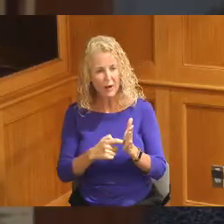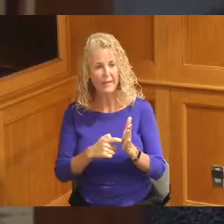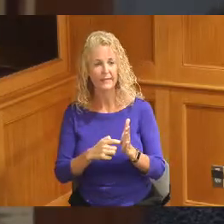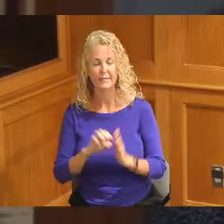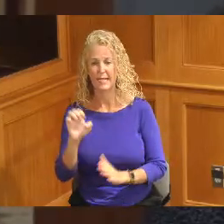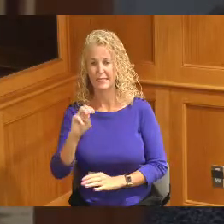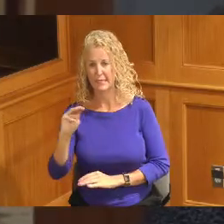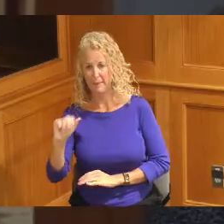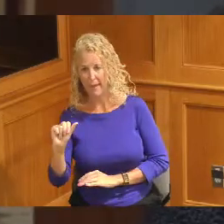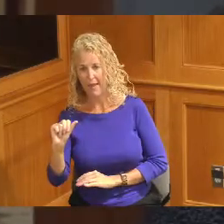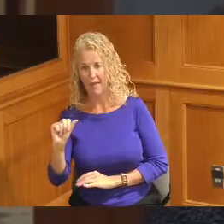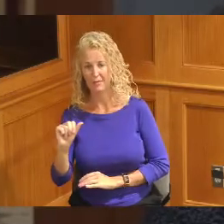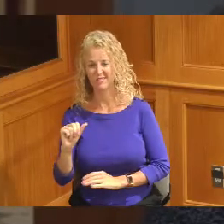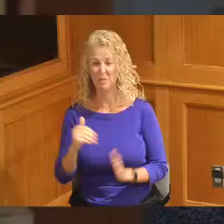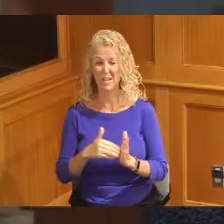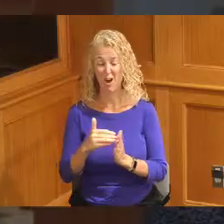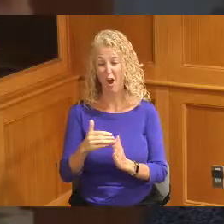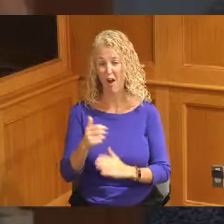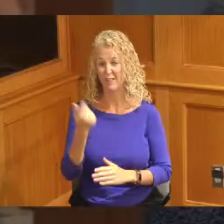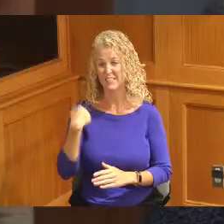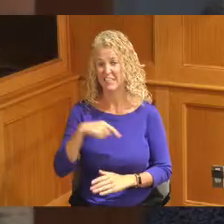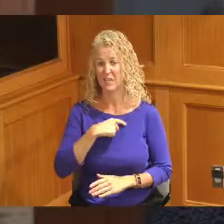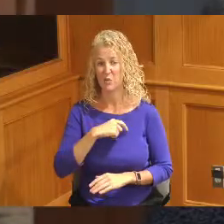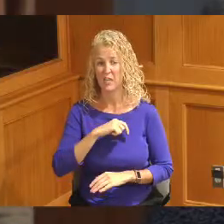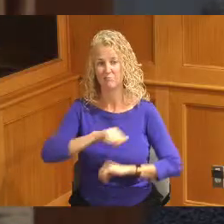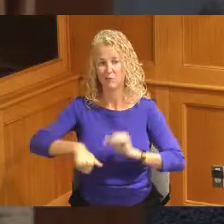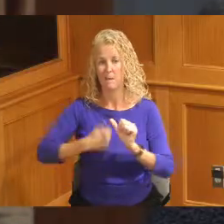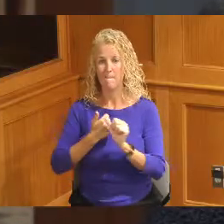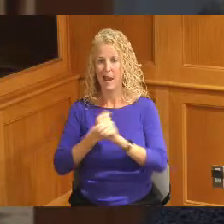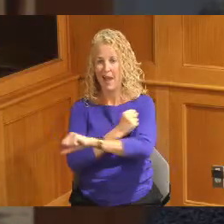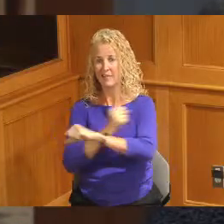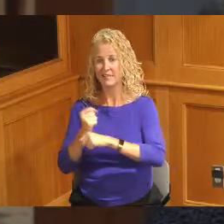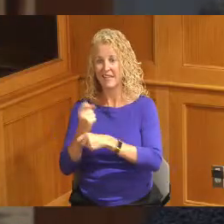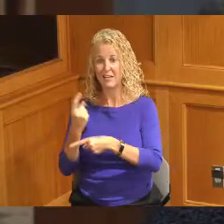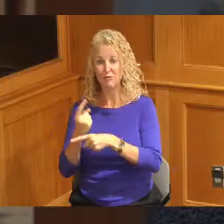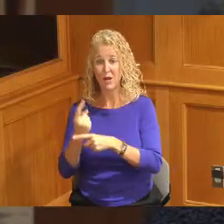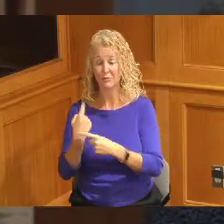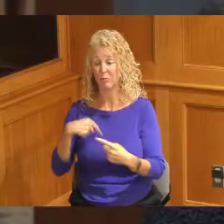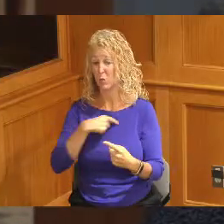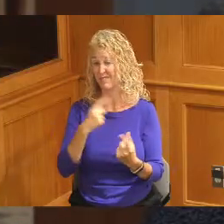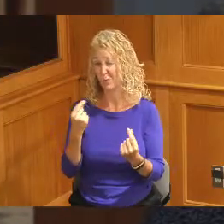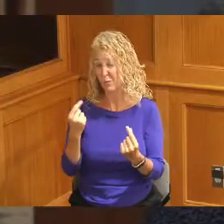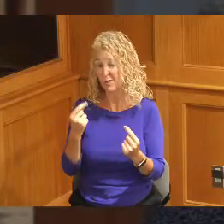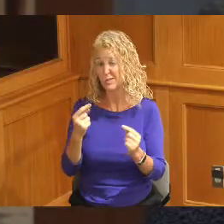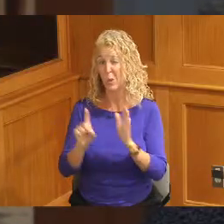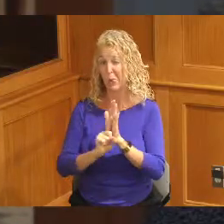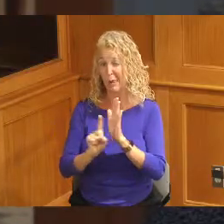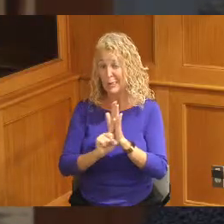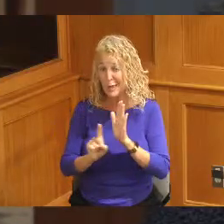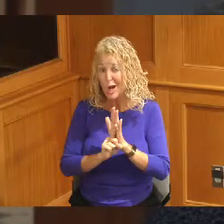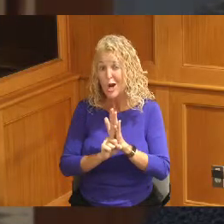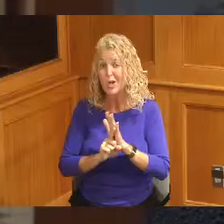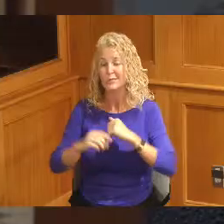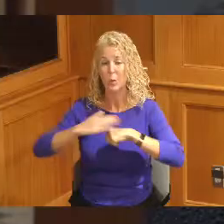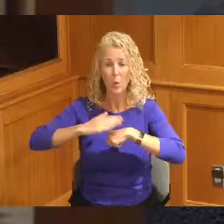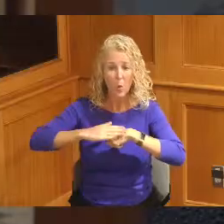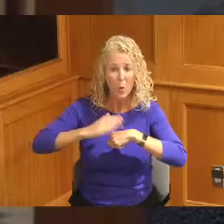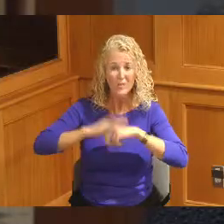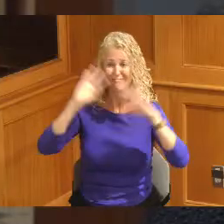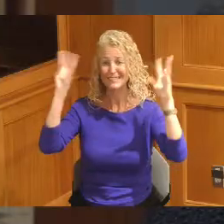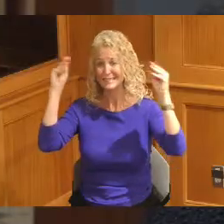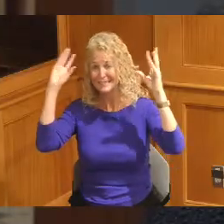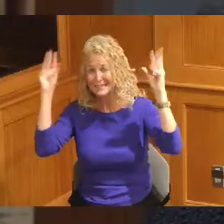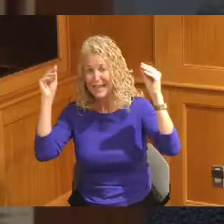managers. So we're oftentimes in the background. The most public thing we do is the emergency alert and warning. Wireless emergency alerts, outdoor warning sirens, alert